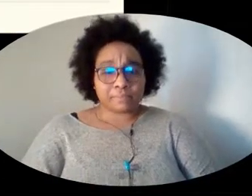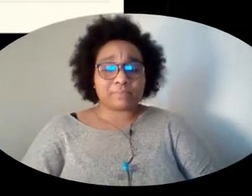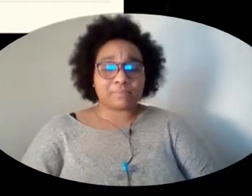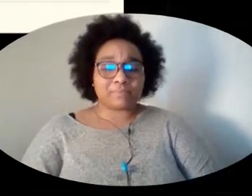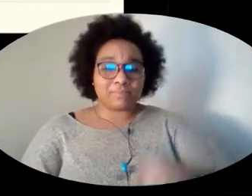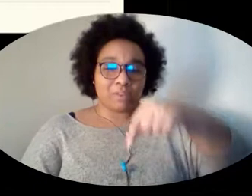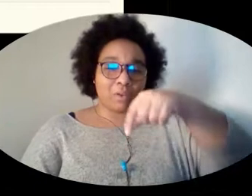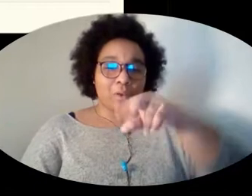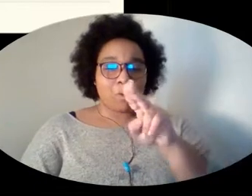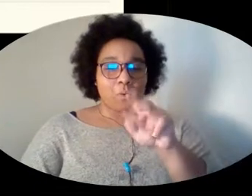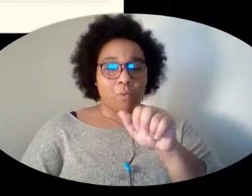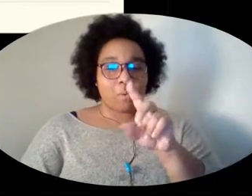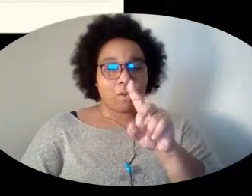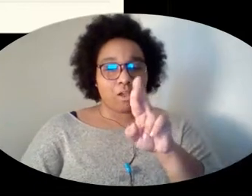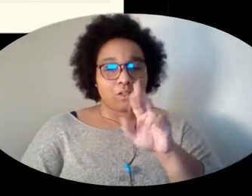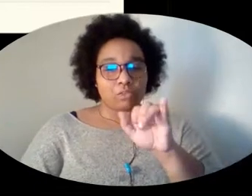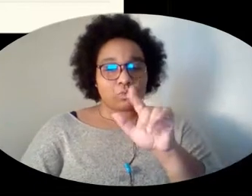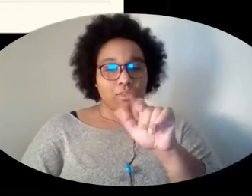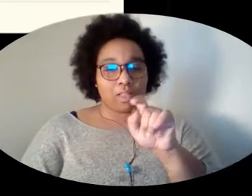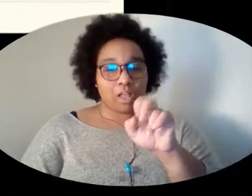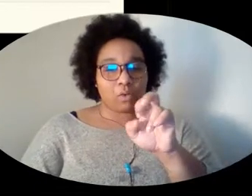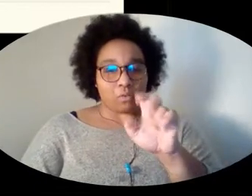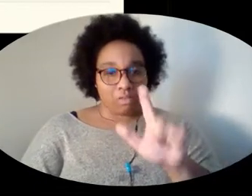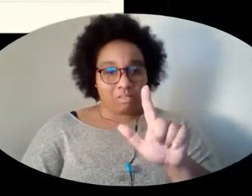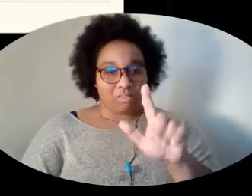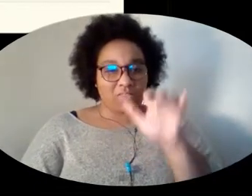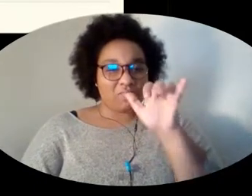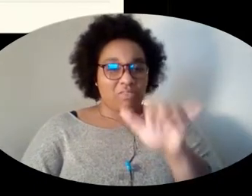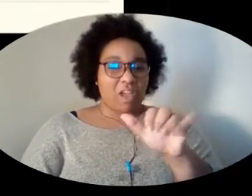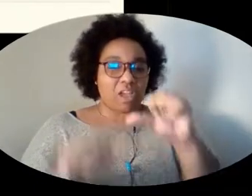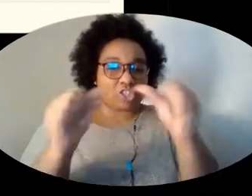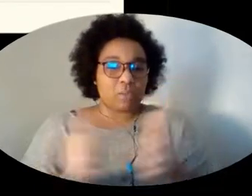a quadrilateral is a polygon with four sides